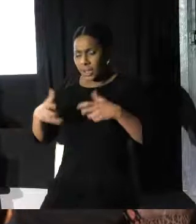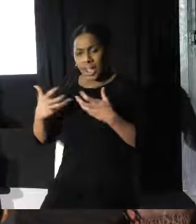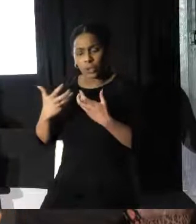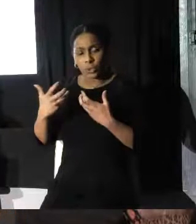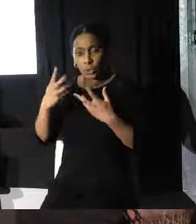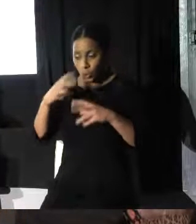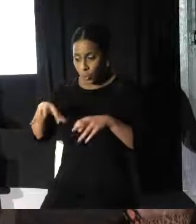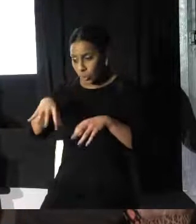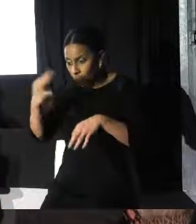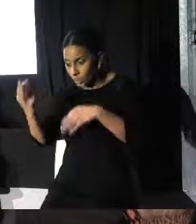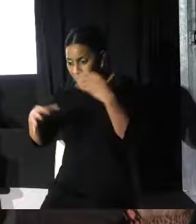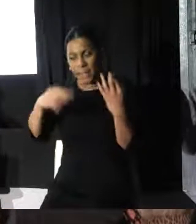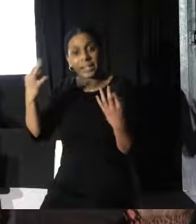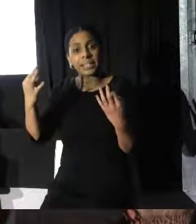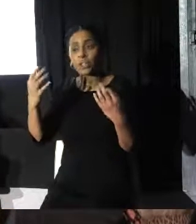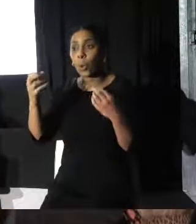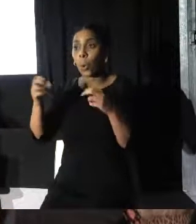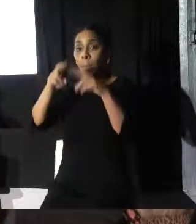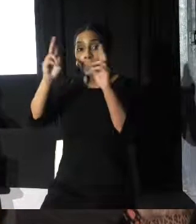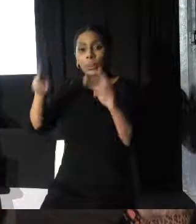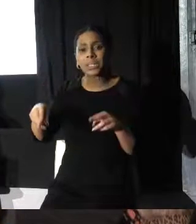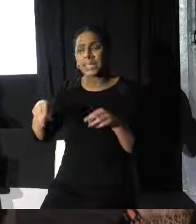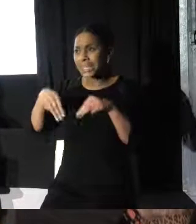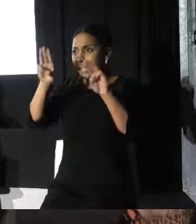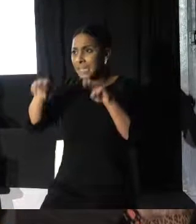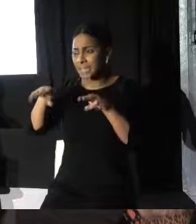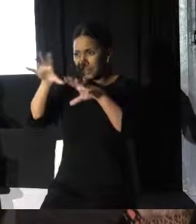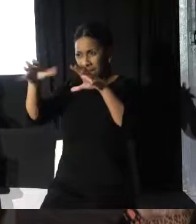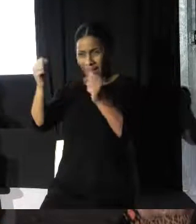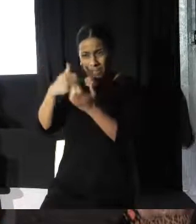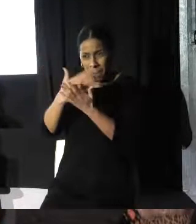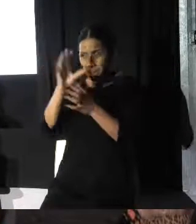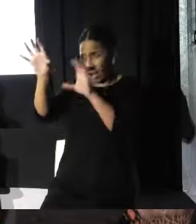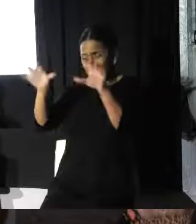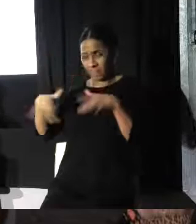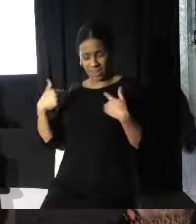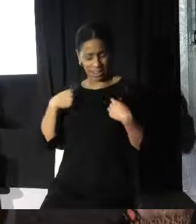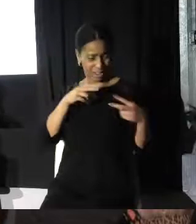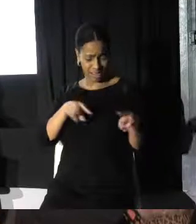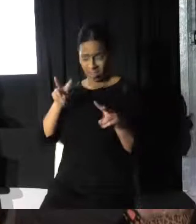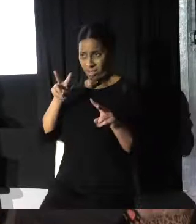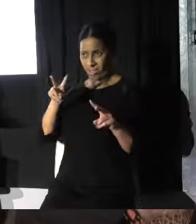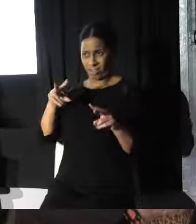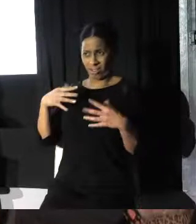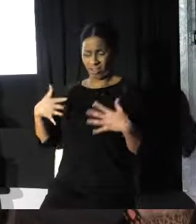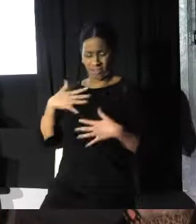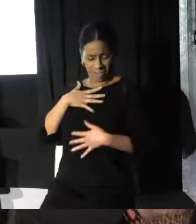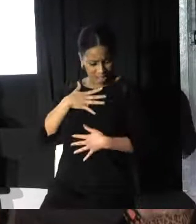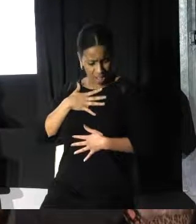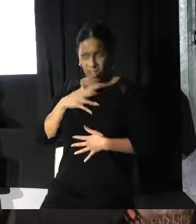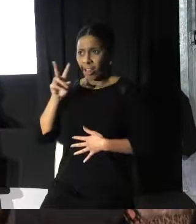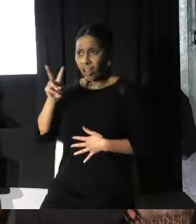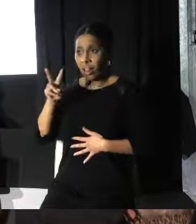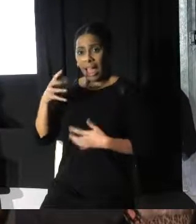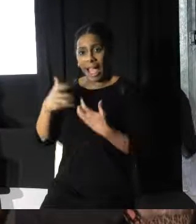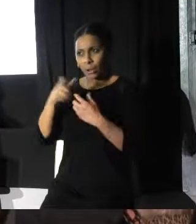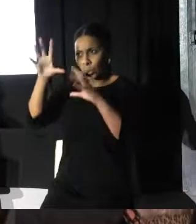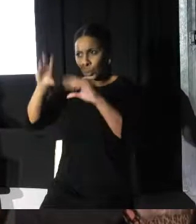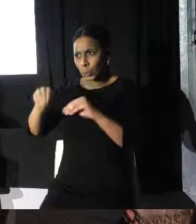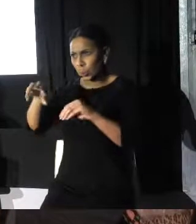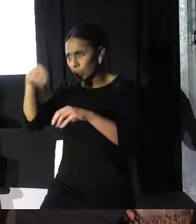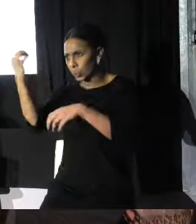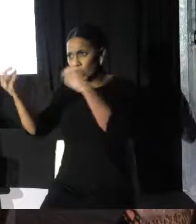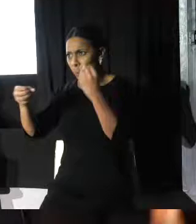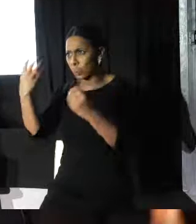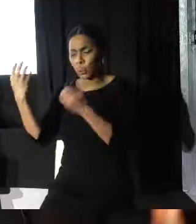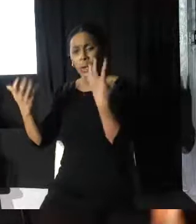you know, those aspects of museums that are hurtful to some of our audience in the present, how to widen that out